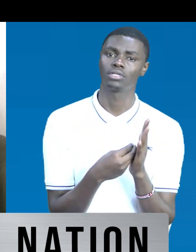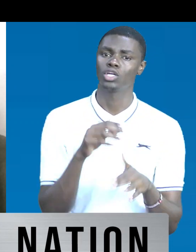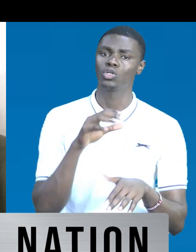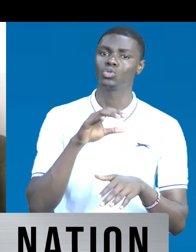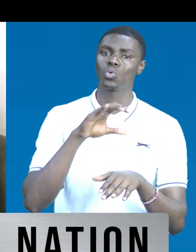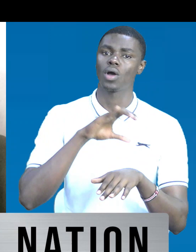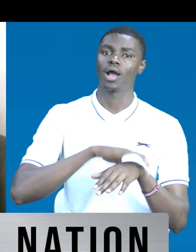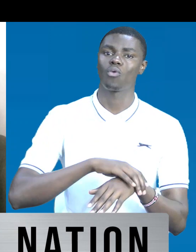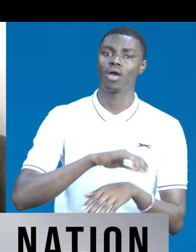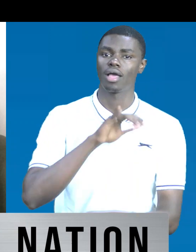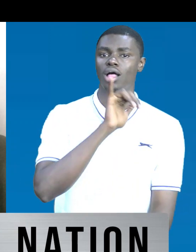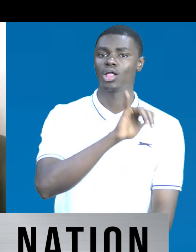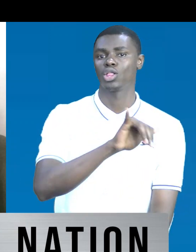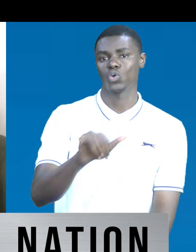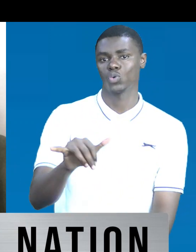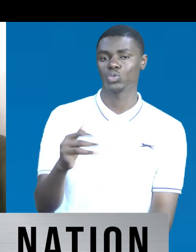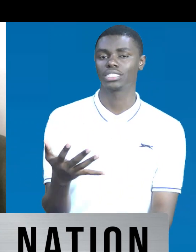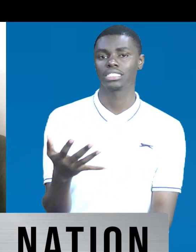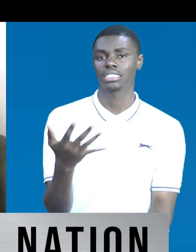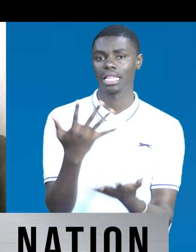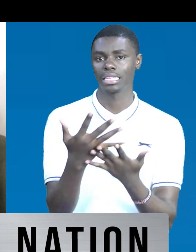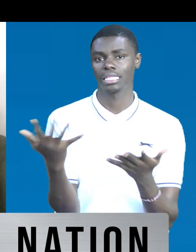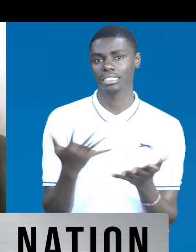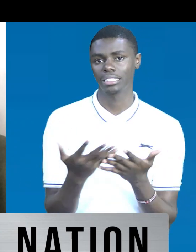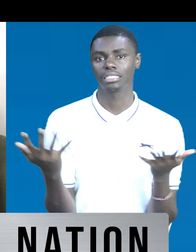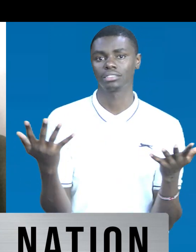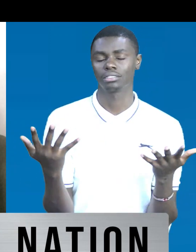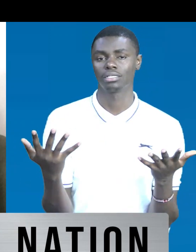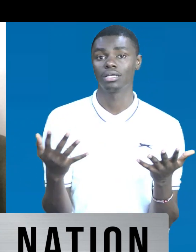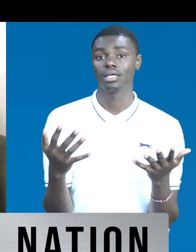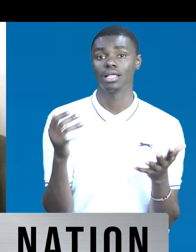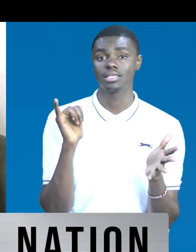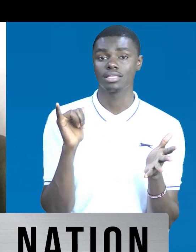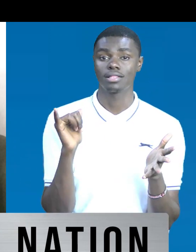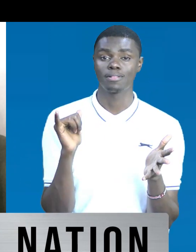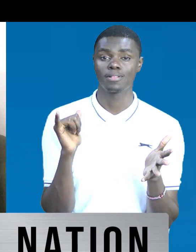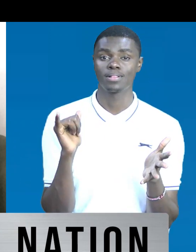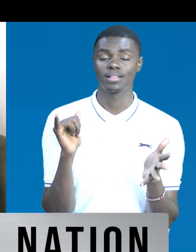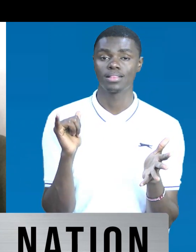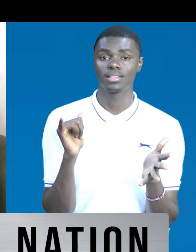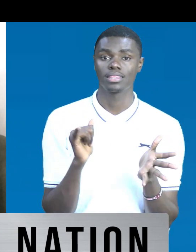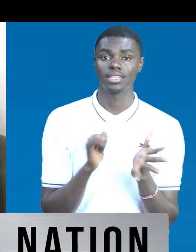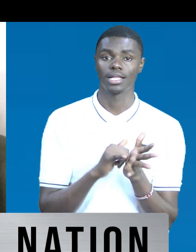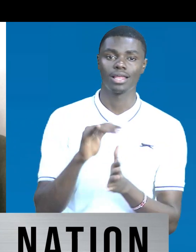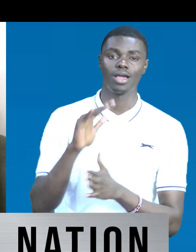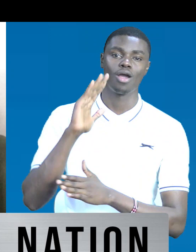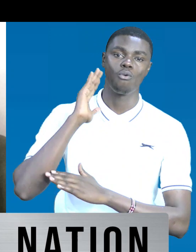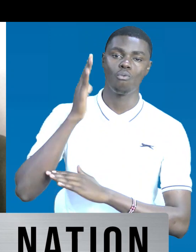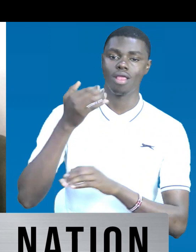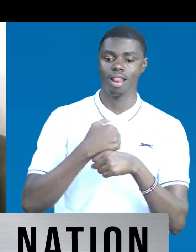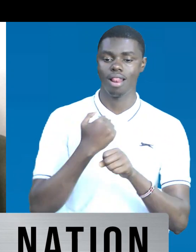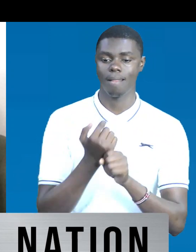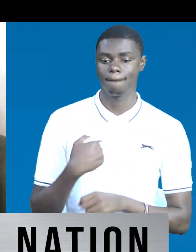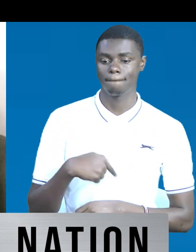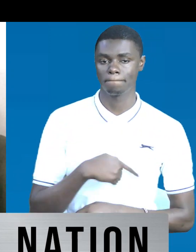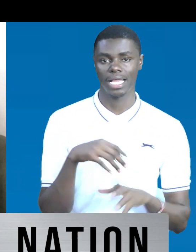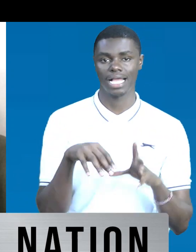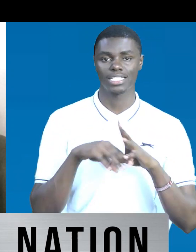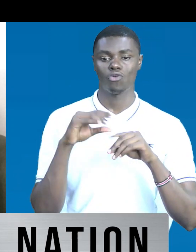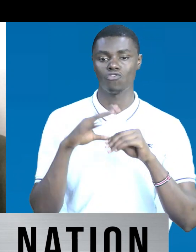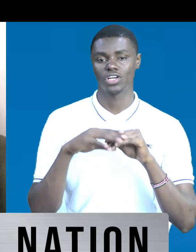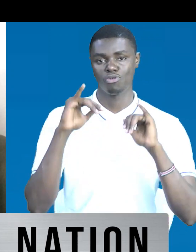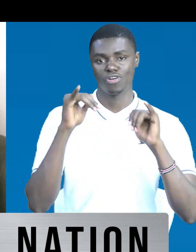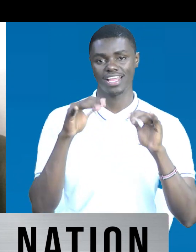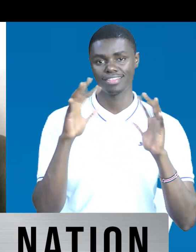this kind of assets and gadgets that would really make us more comfortable in this new